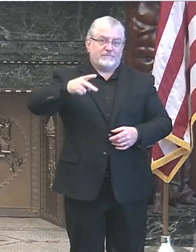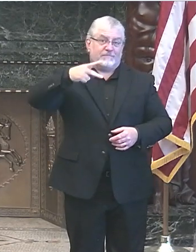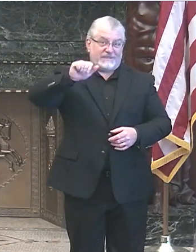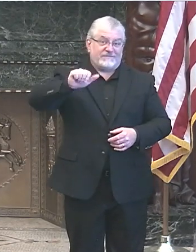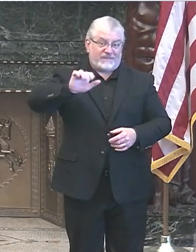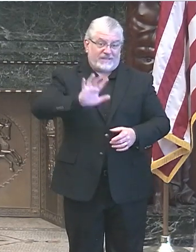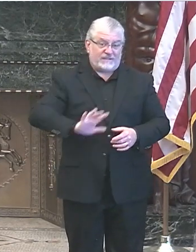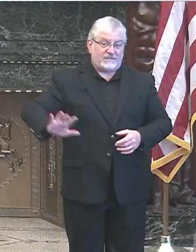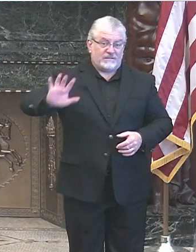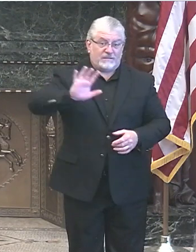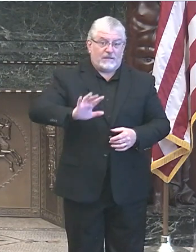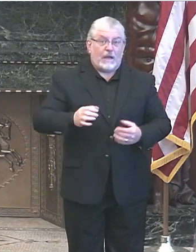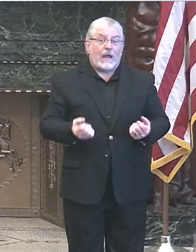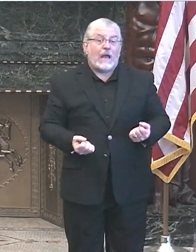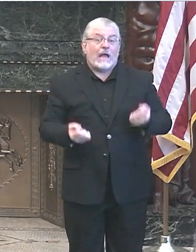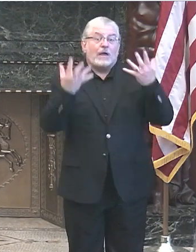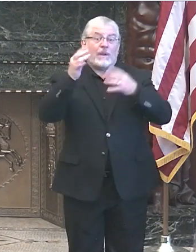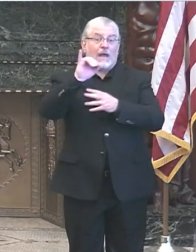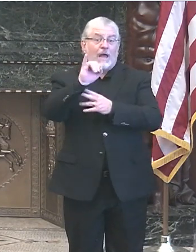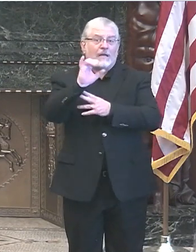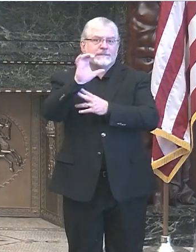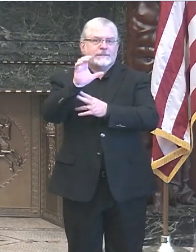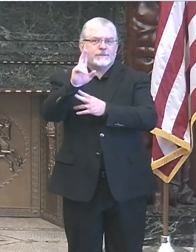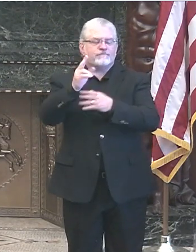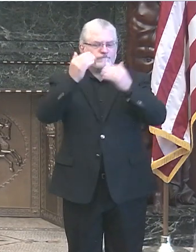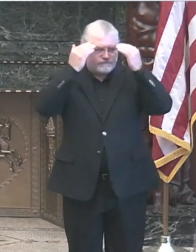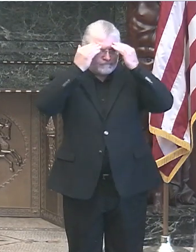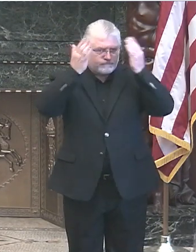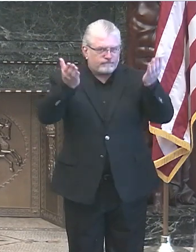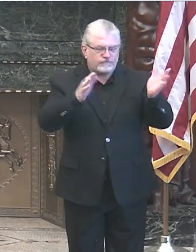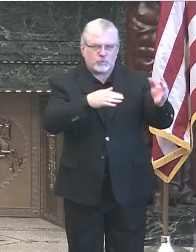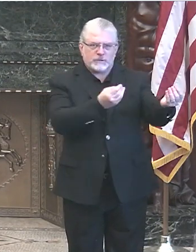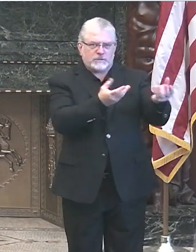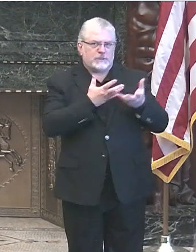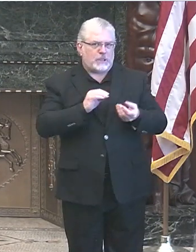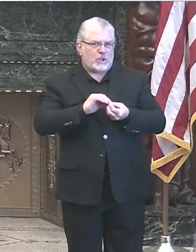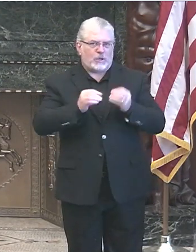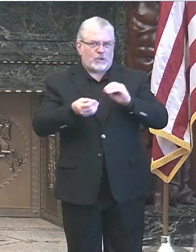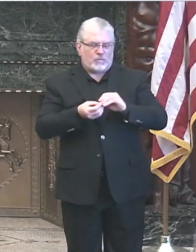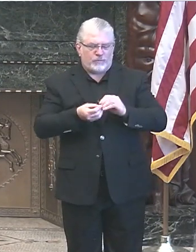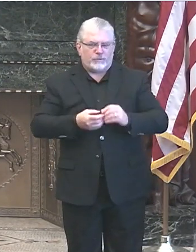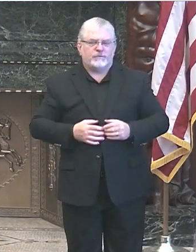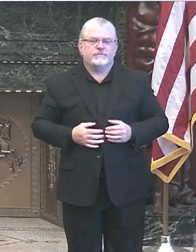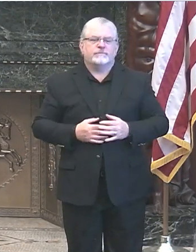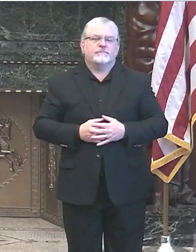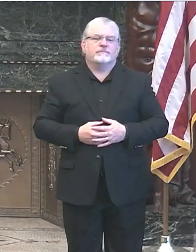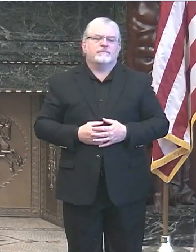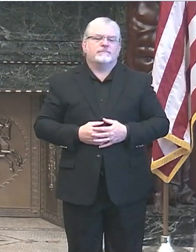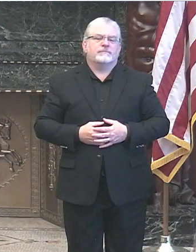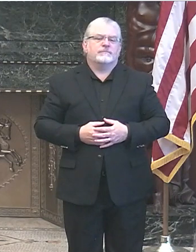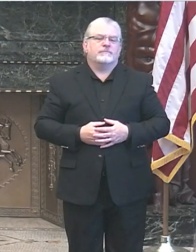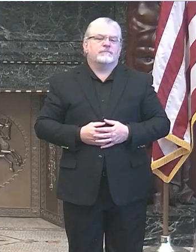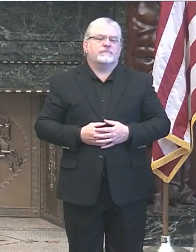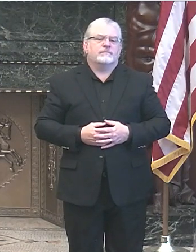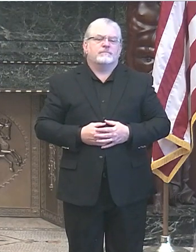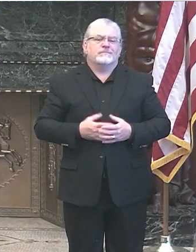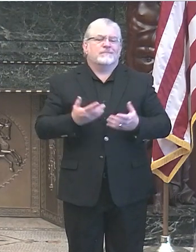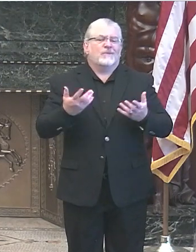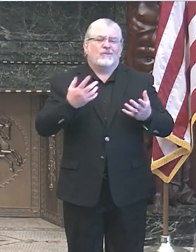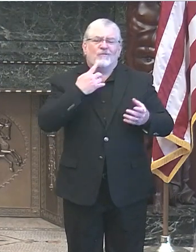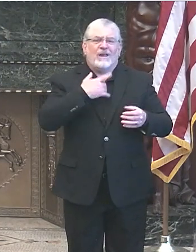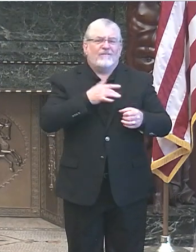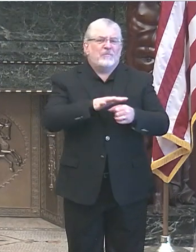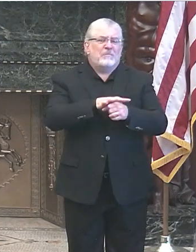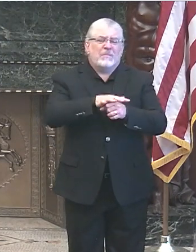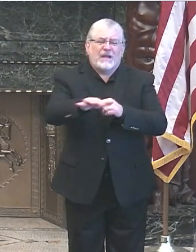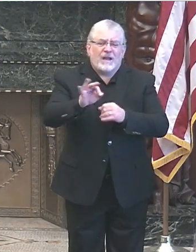intensive care unit. Unfortunately, we don't have good data on that. There are plenty of general medical beds, and there are plenty of intensive care unit beds, however,